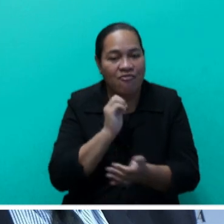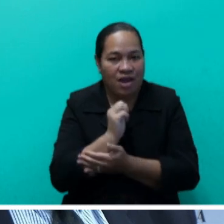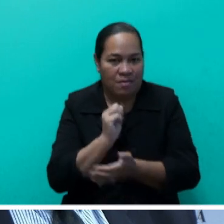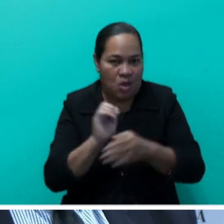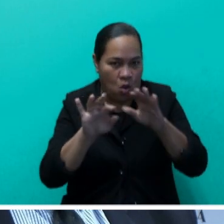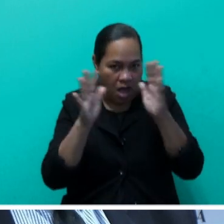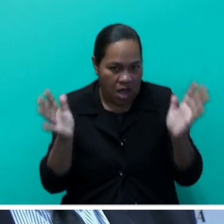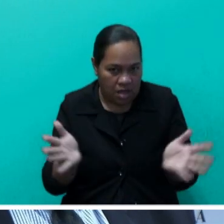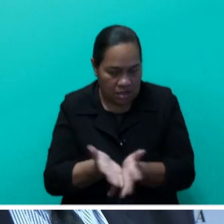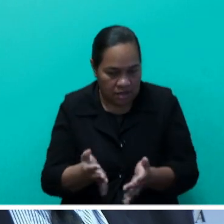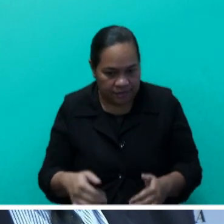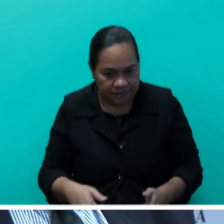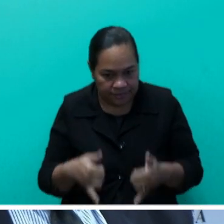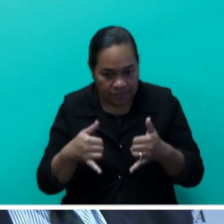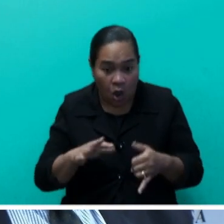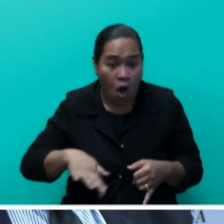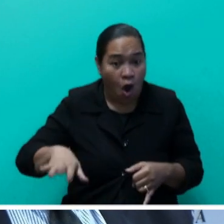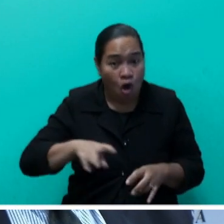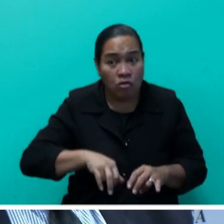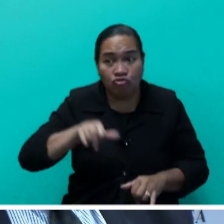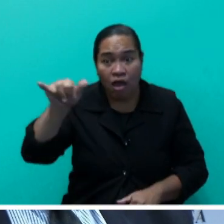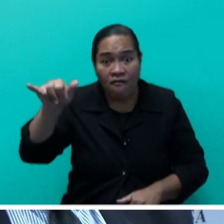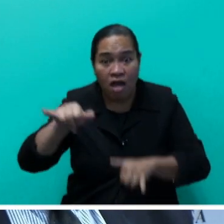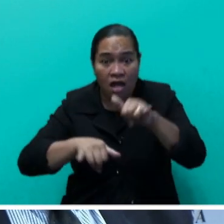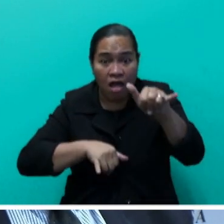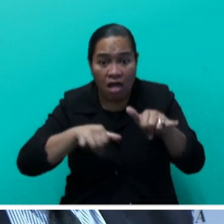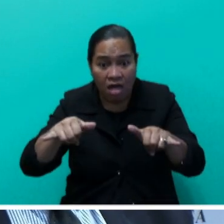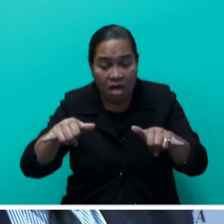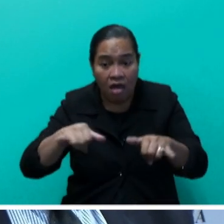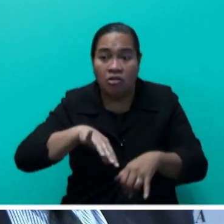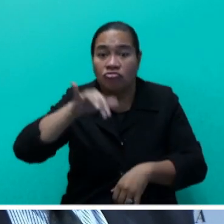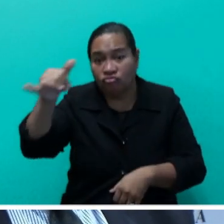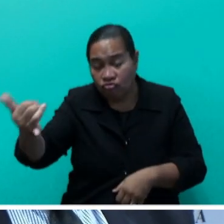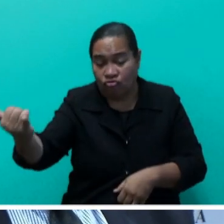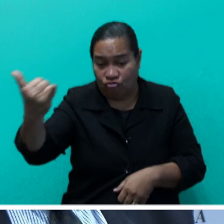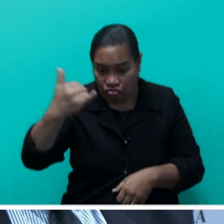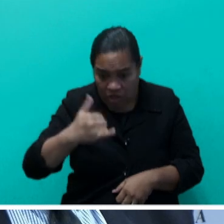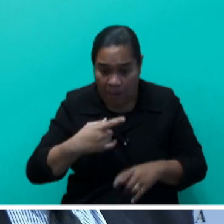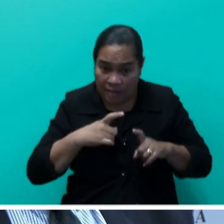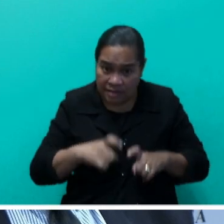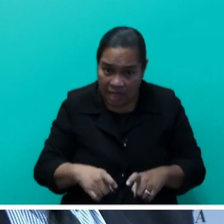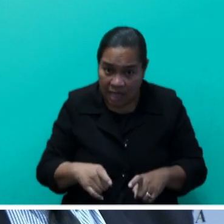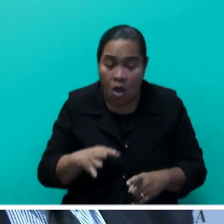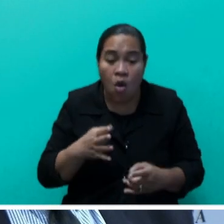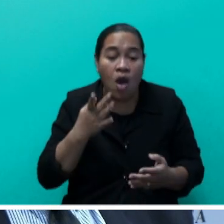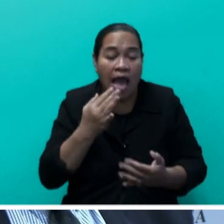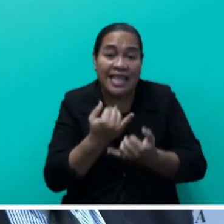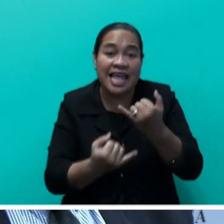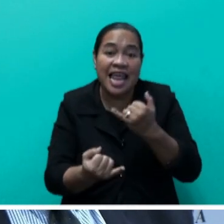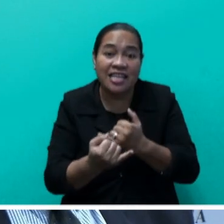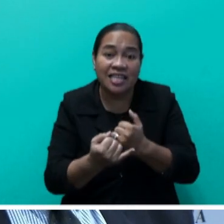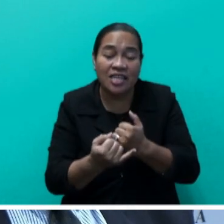Cup. All travel to, from and during camp, international air travel,